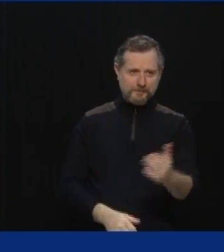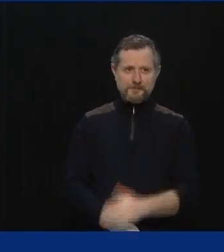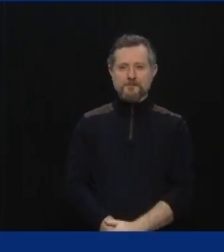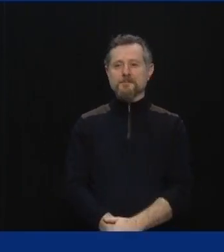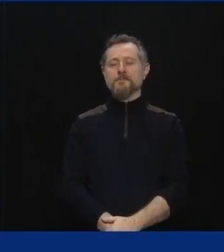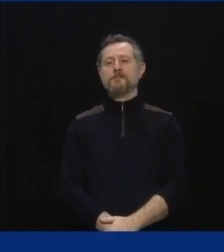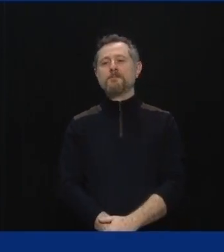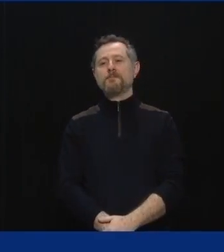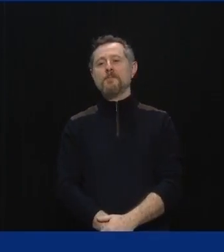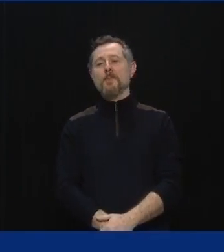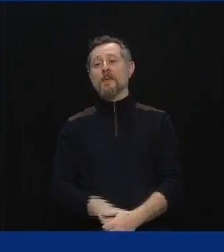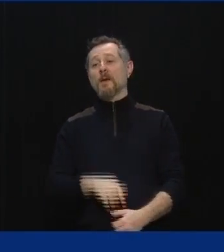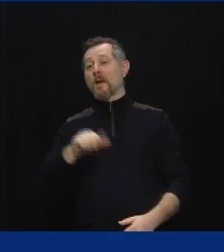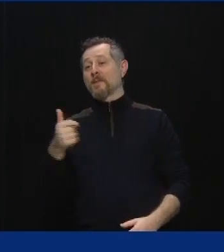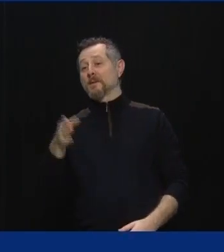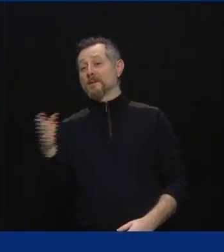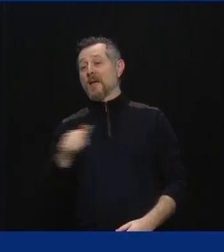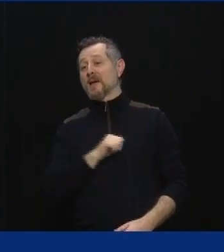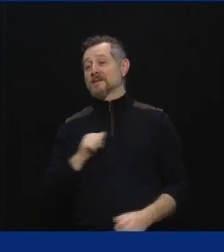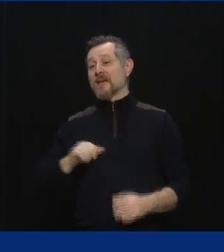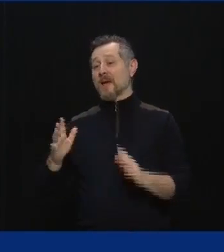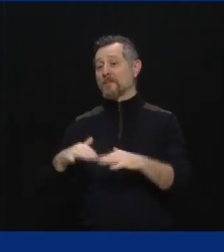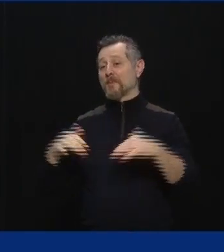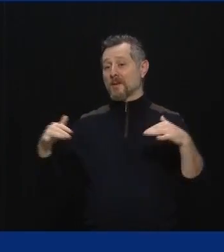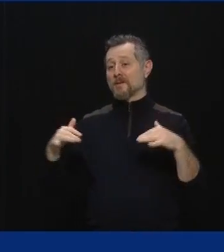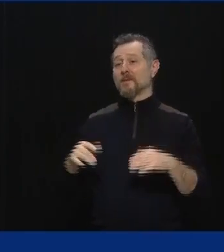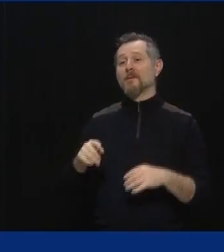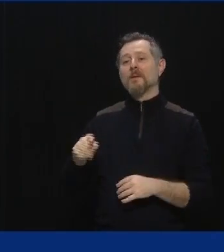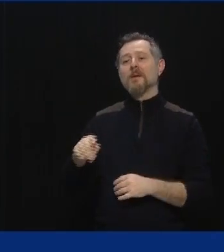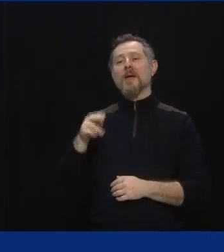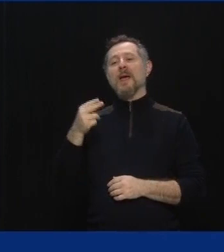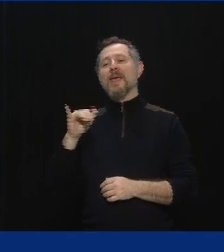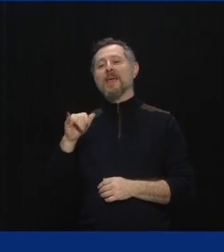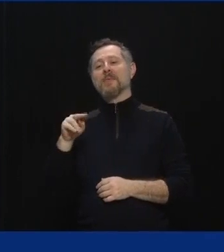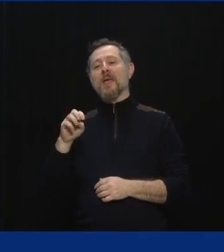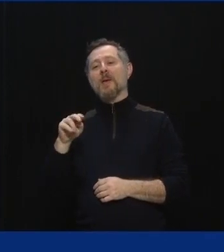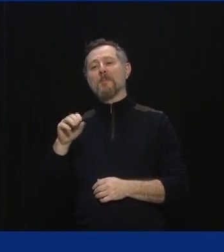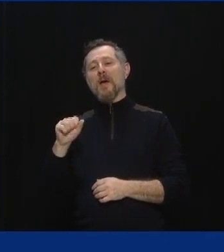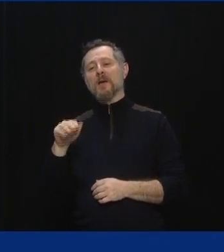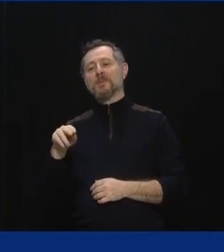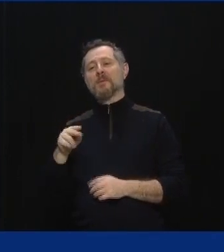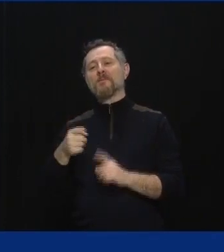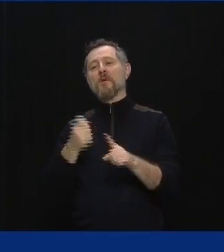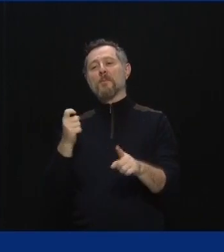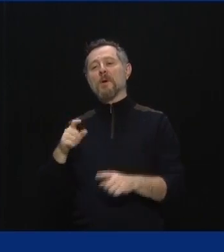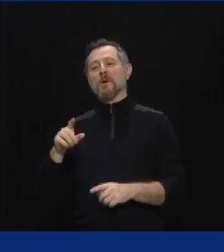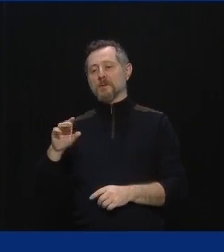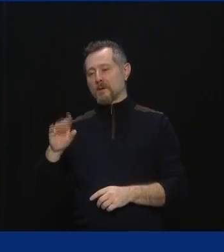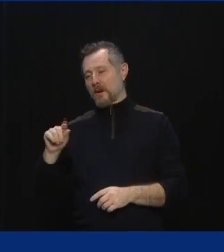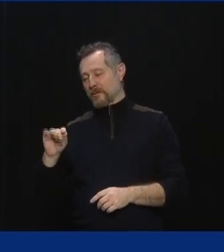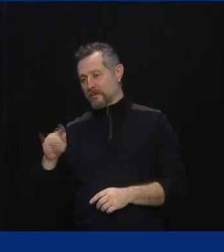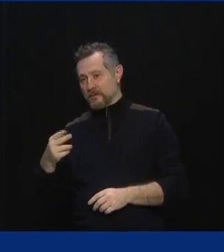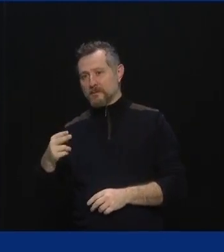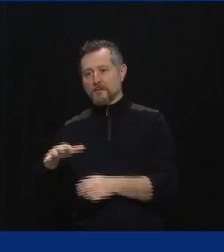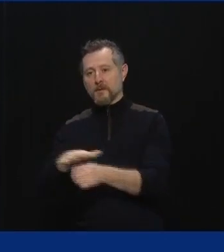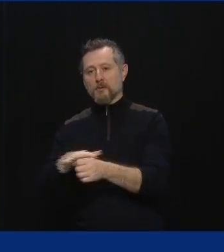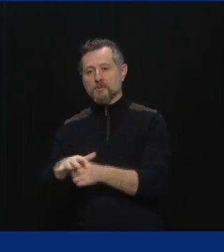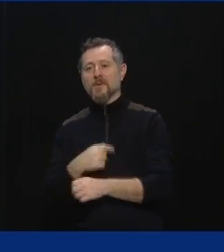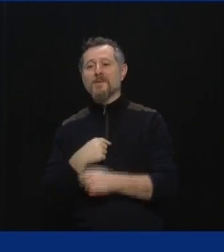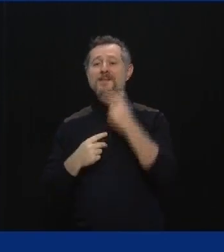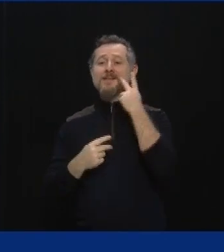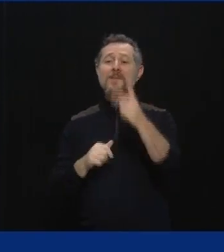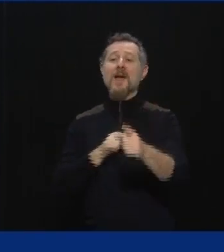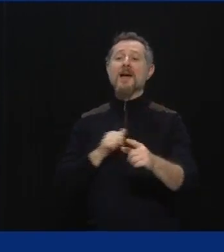District. I see Assemblywoman Alicia Hindman from the 29th Assembly District. And I see